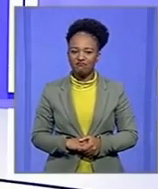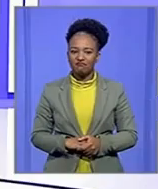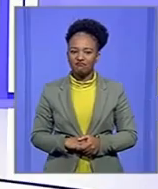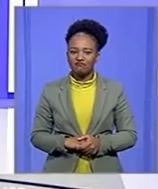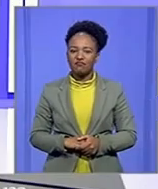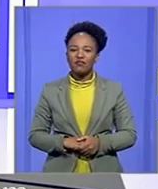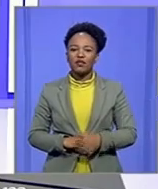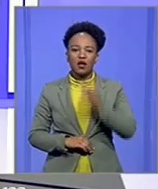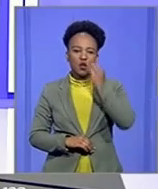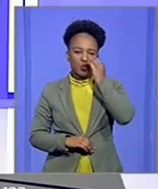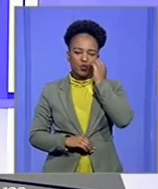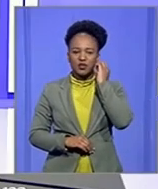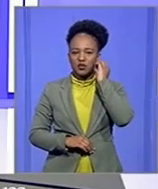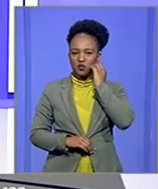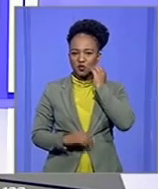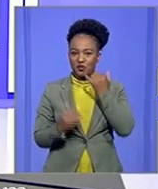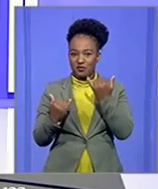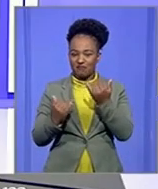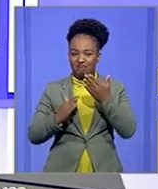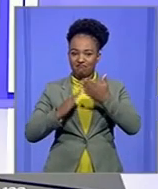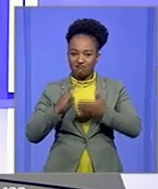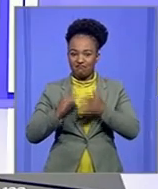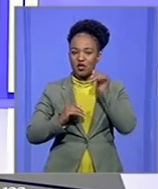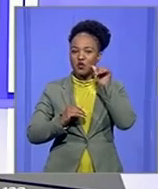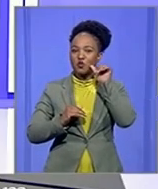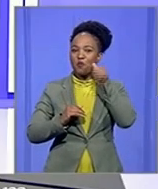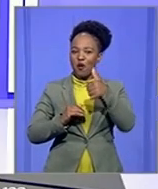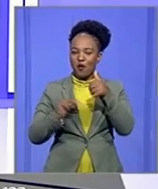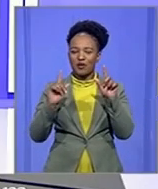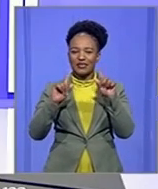Khaso ena ditaba tsa Sesotho e fela mona kopana le moifo wa